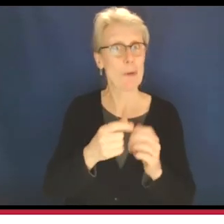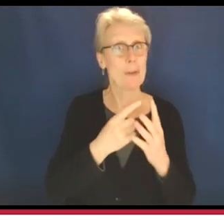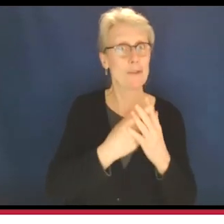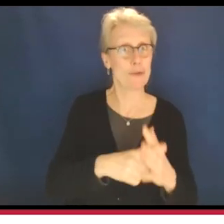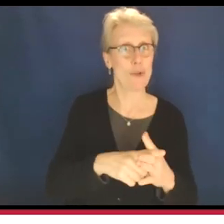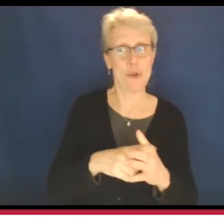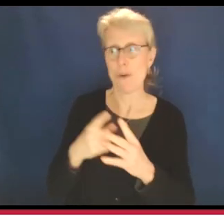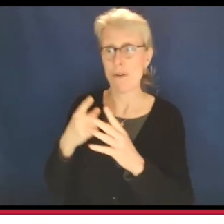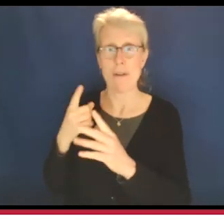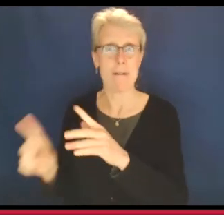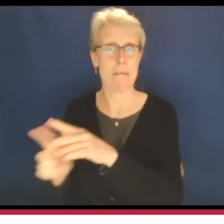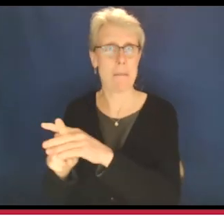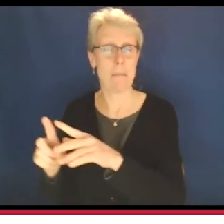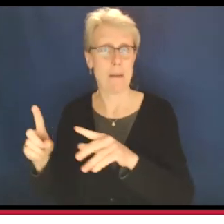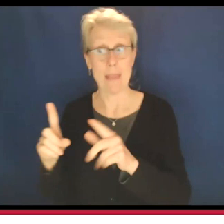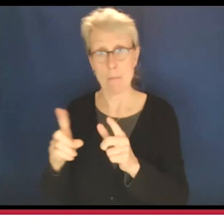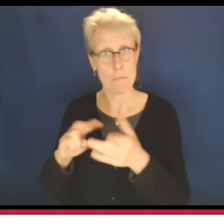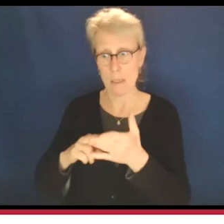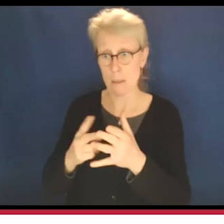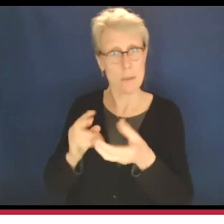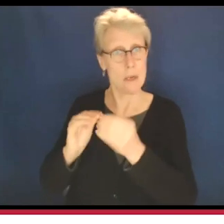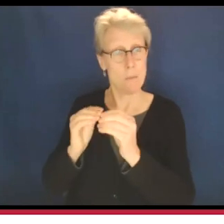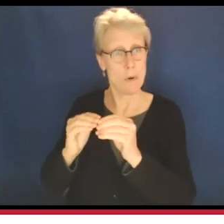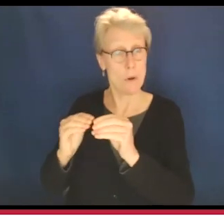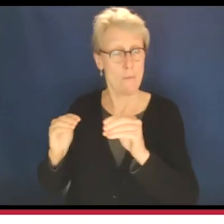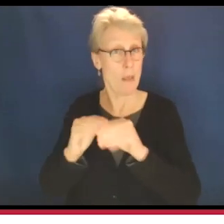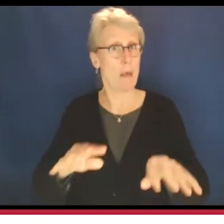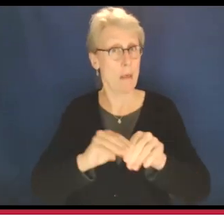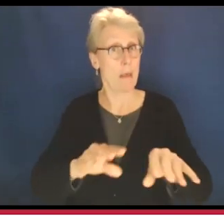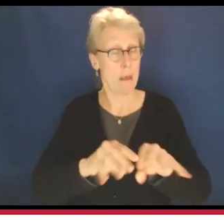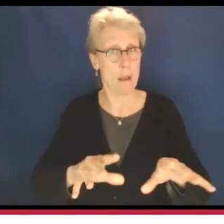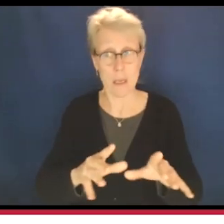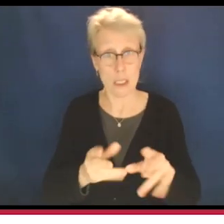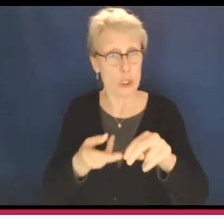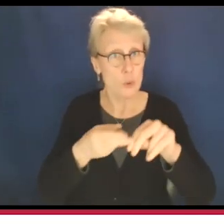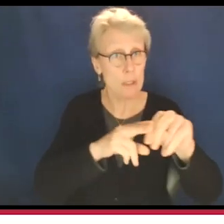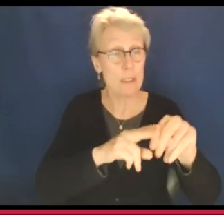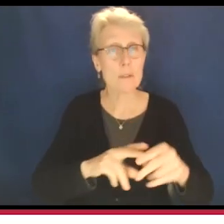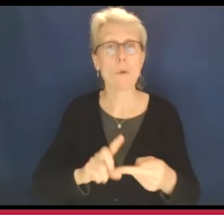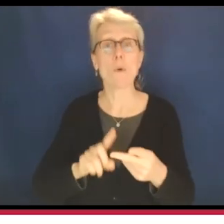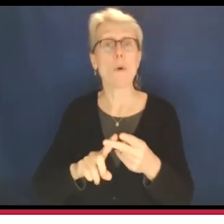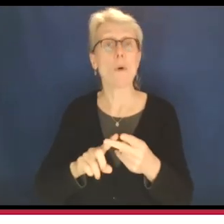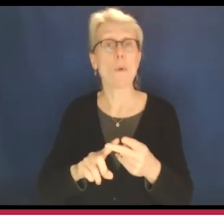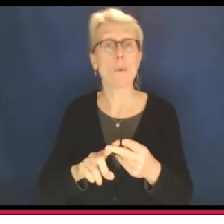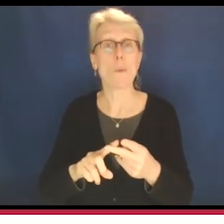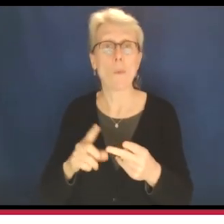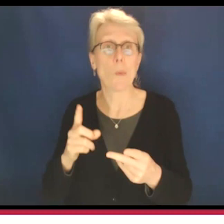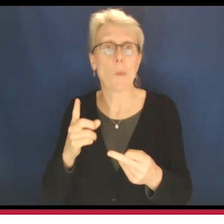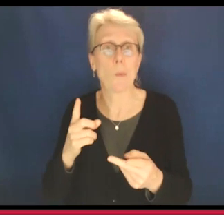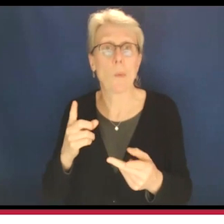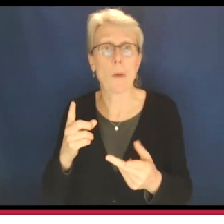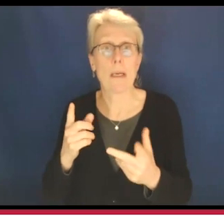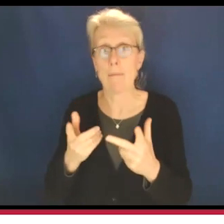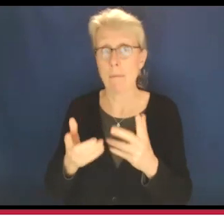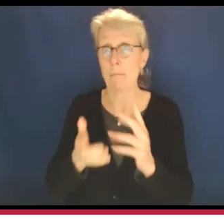of outbreaks. We really don't know if that's an increasing frequency of outbreaks or an increasing ability to ascertain them, or it probably would be both, is my